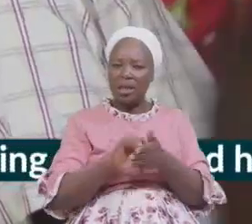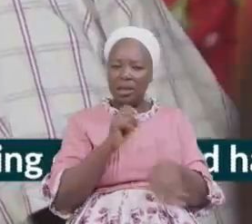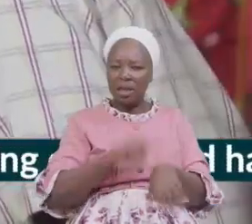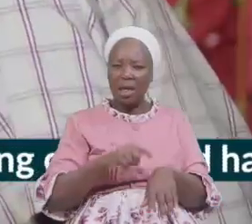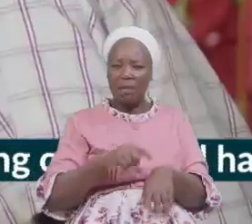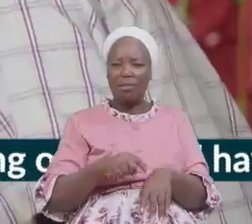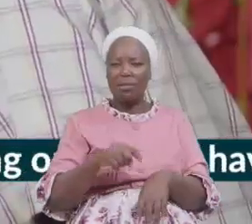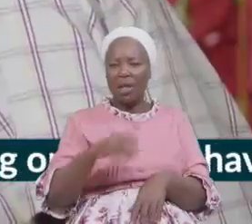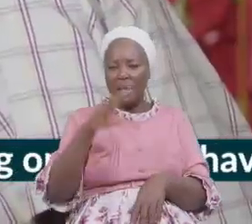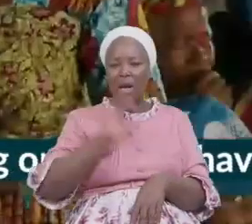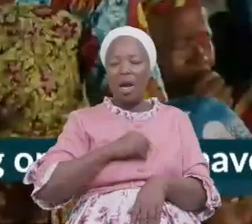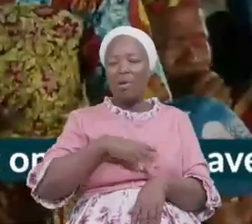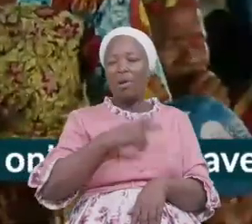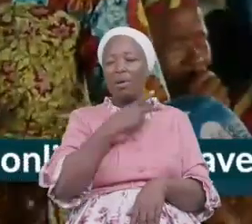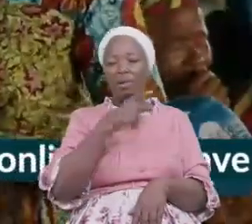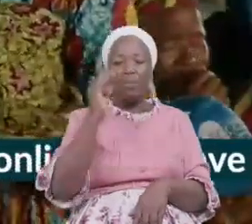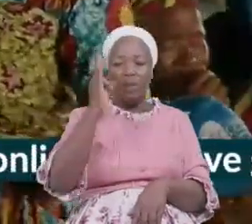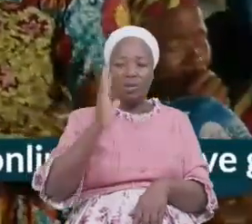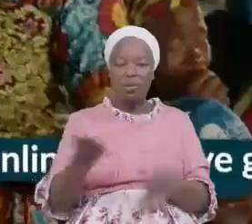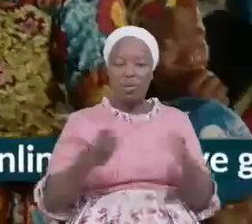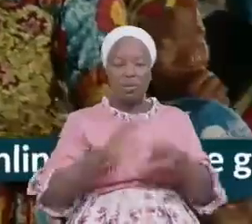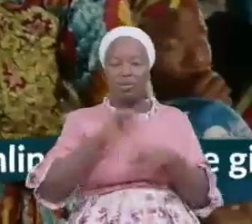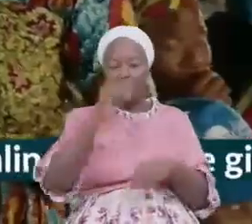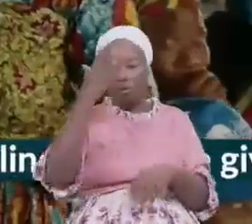what he was doing.